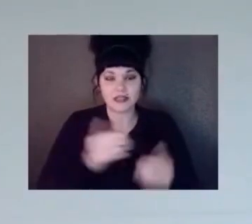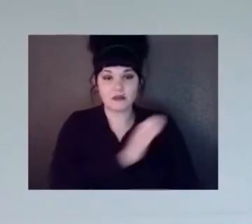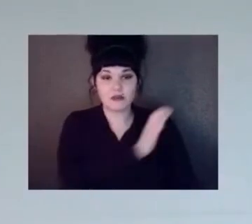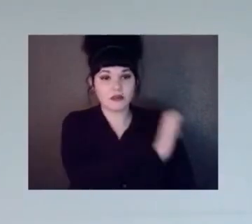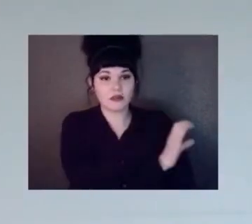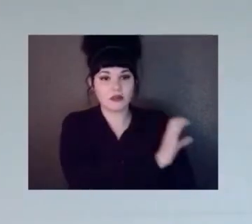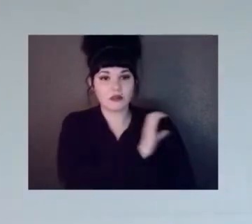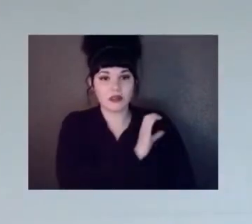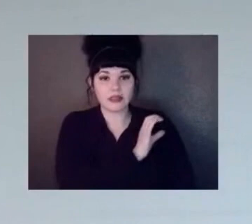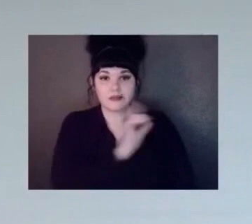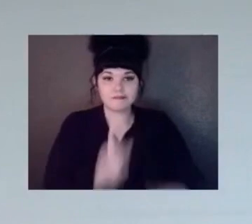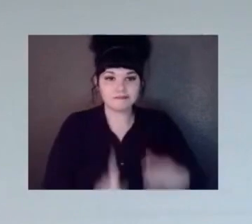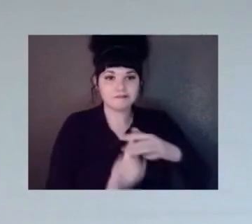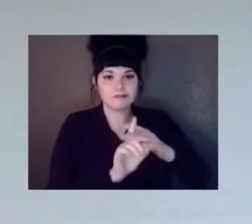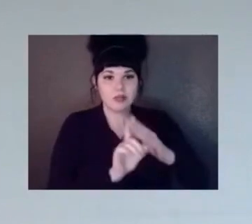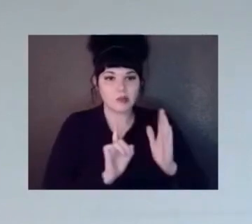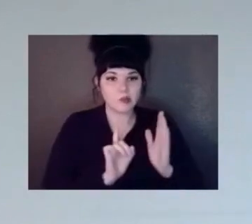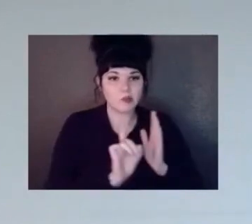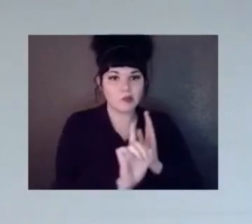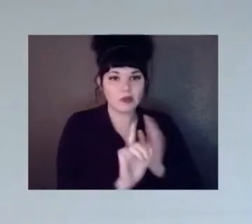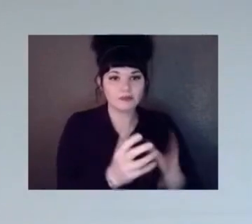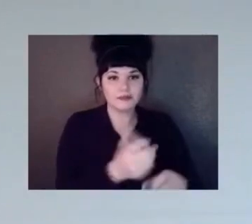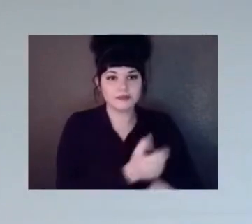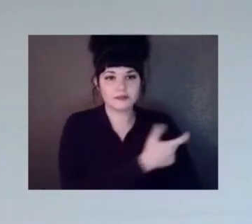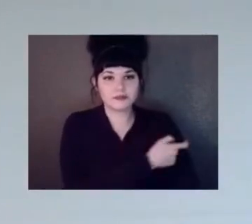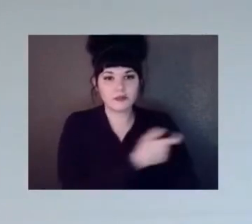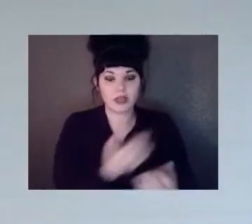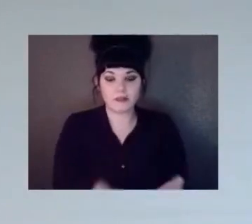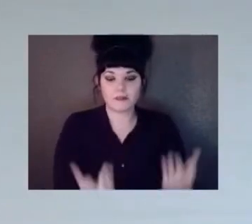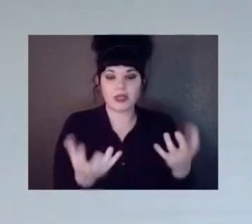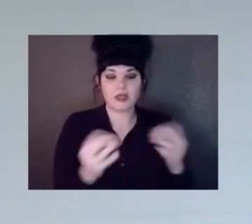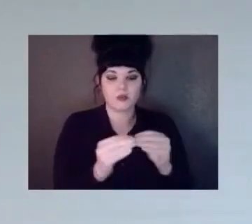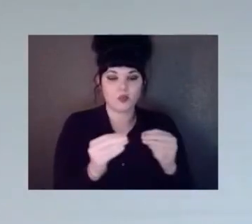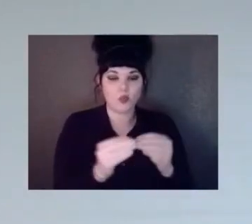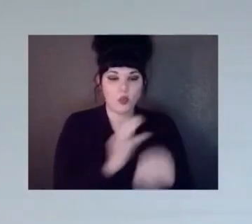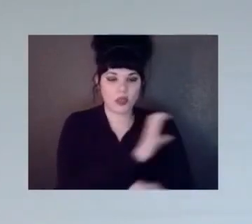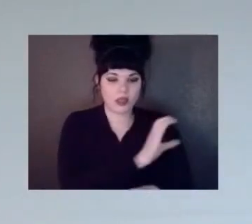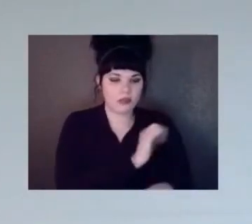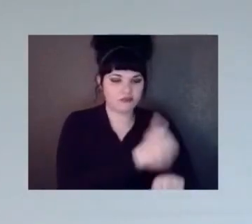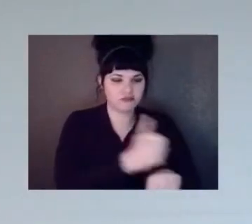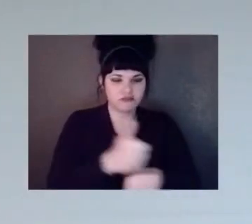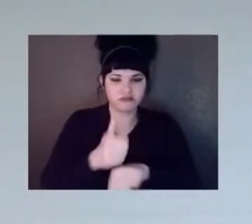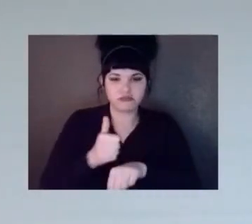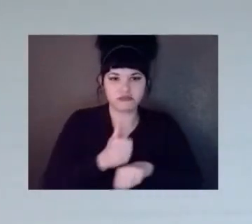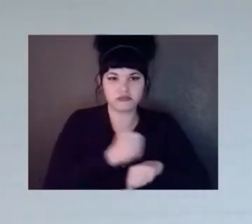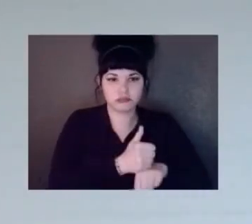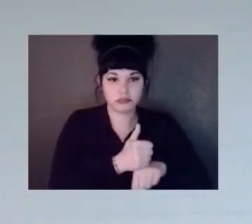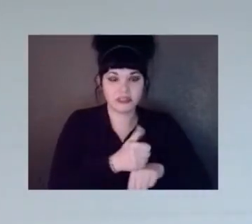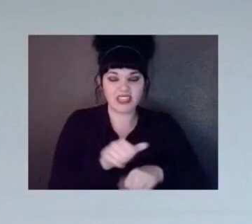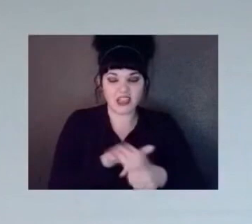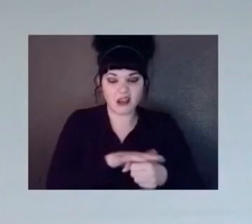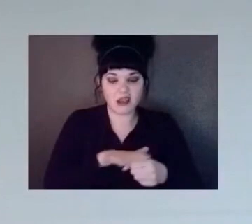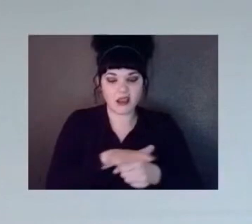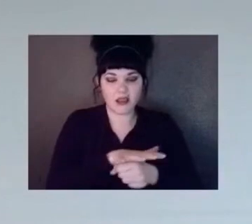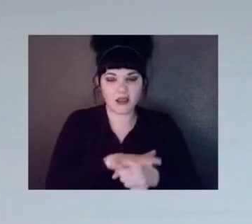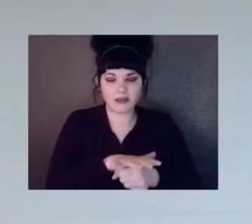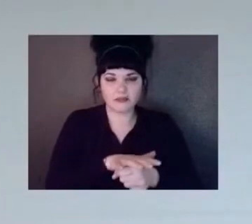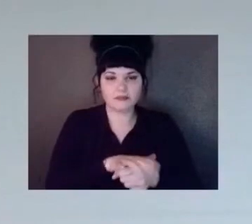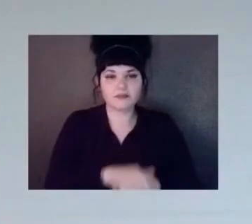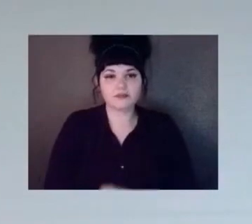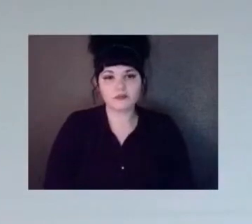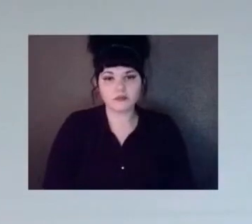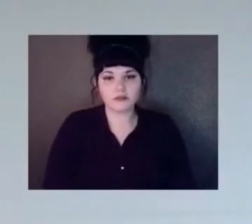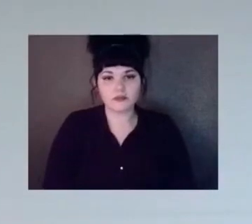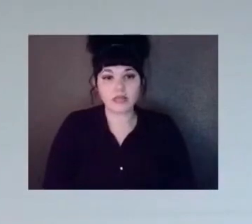the Northeast Michigan area. I am choosing to get vaccinated in order to protect myself when I go to college at